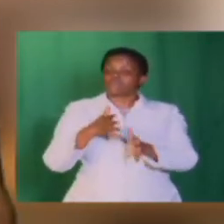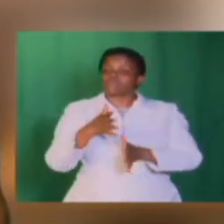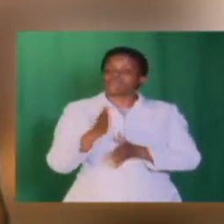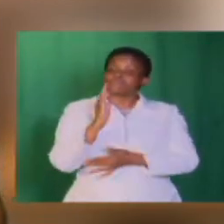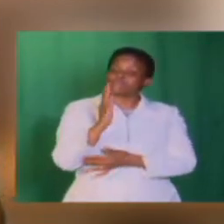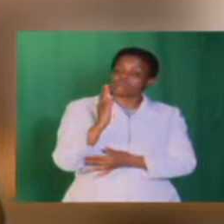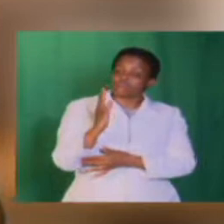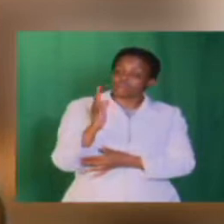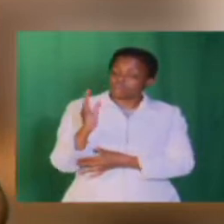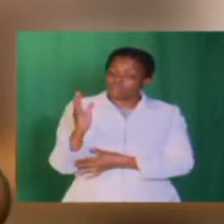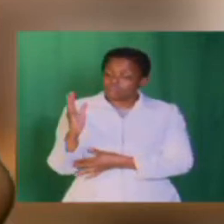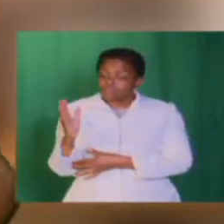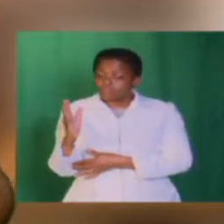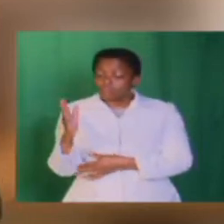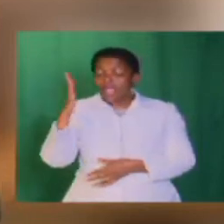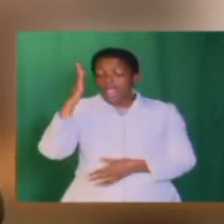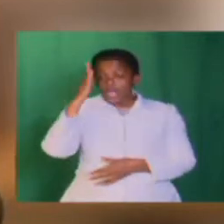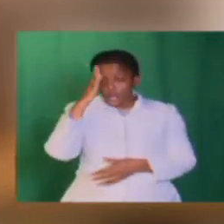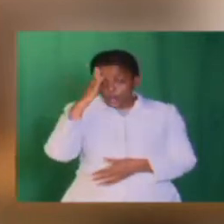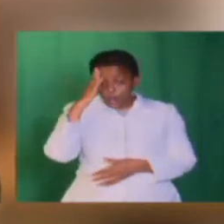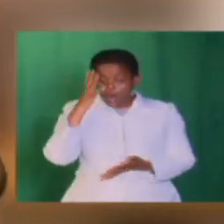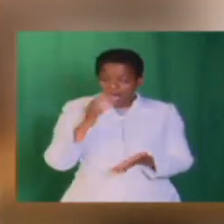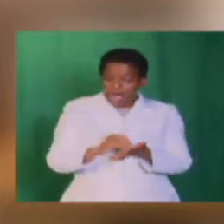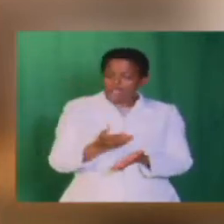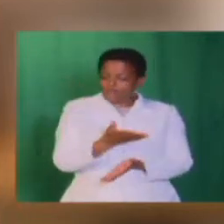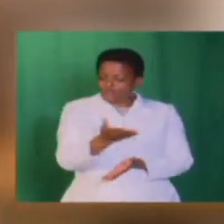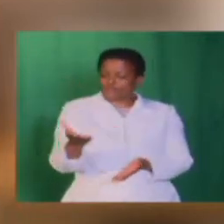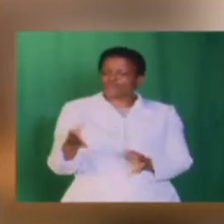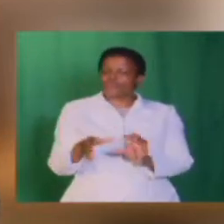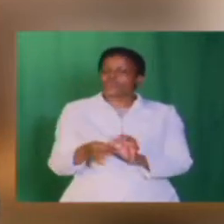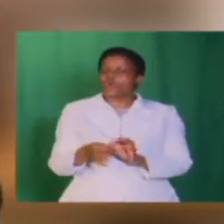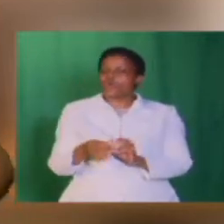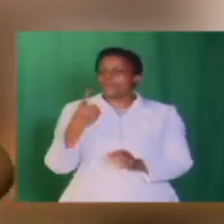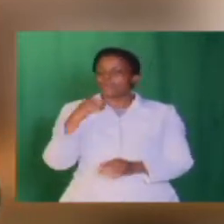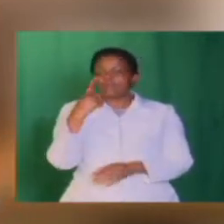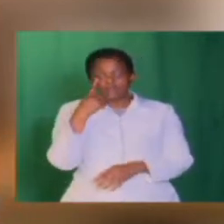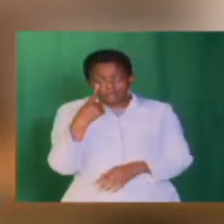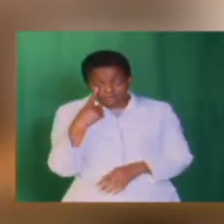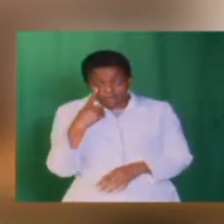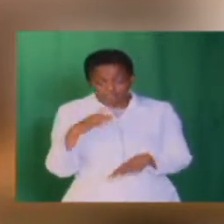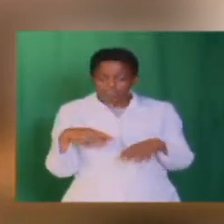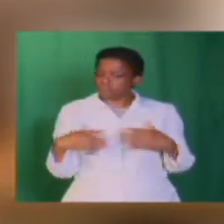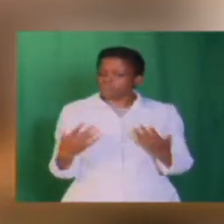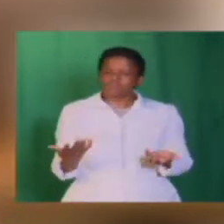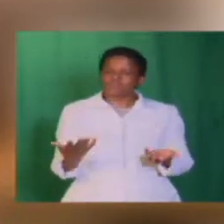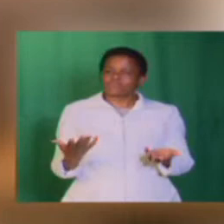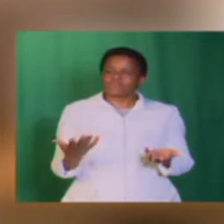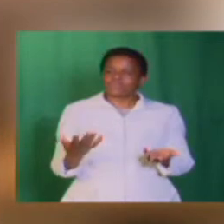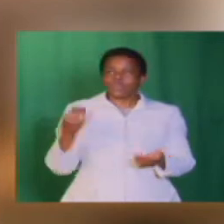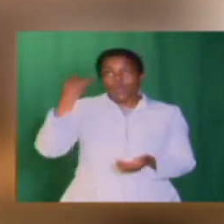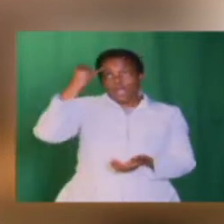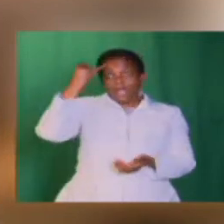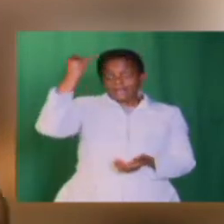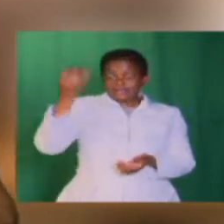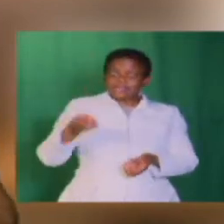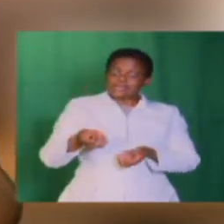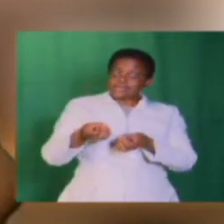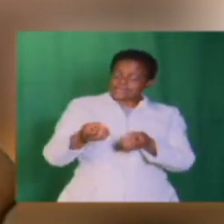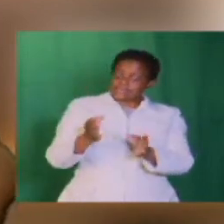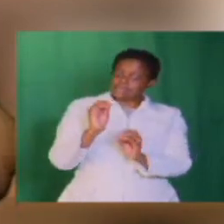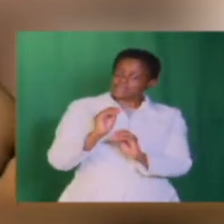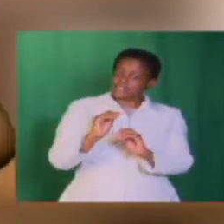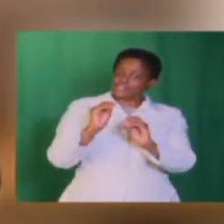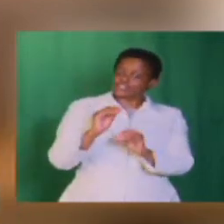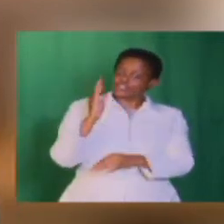know that you are there. So I also know that whatsoever lesson or whatsoever idea that I am bringing forth to you, you are able